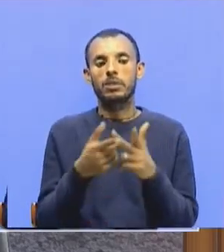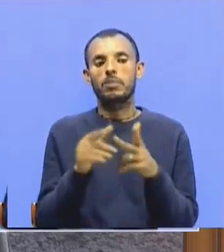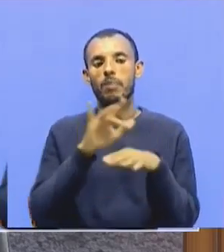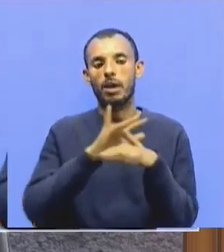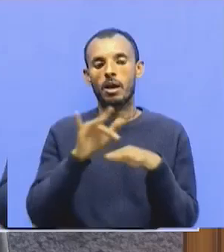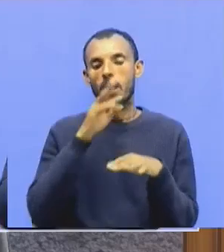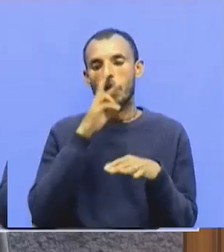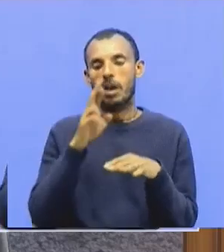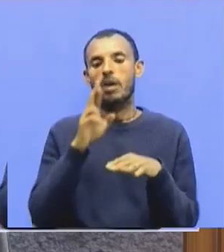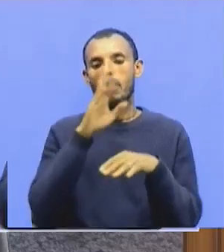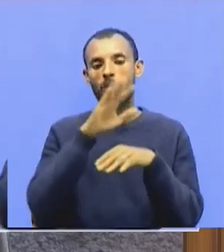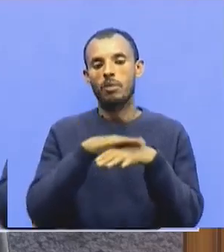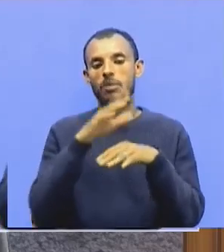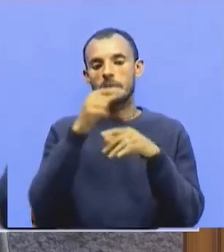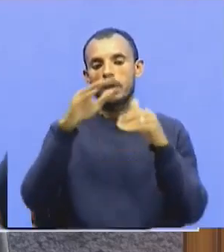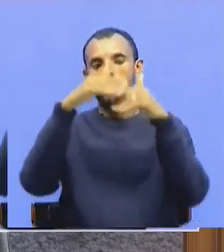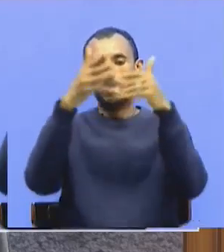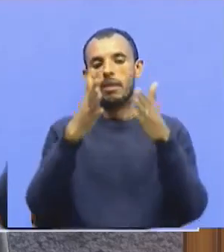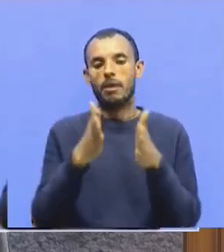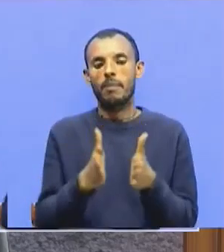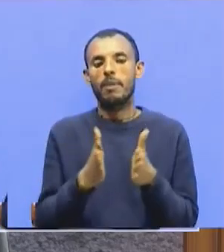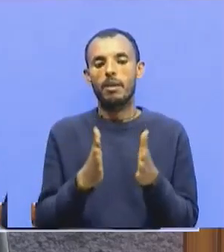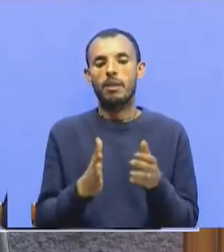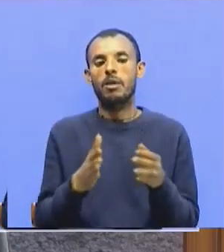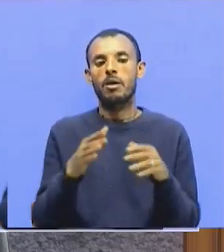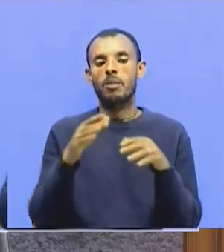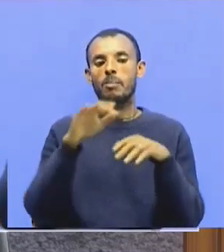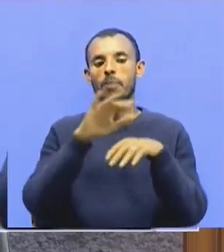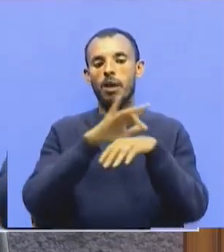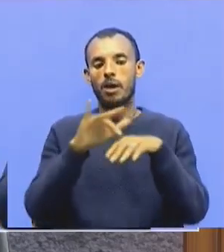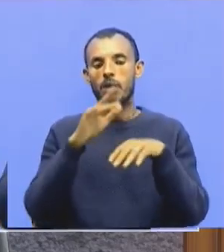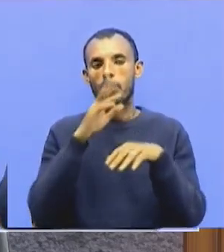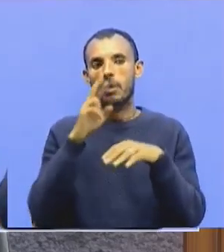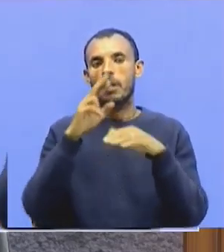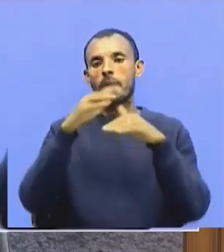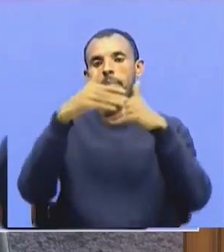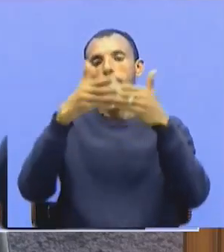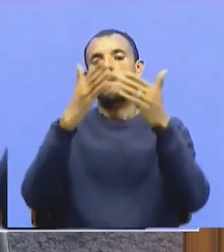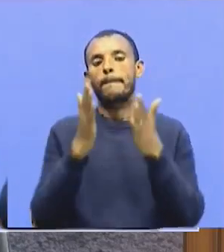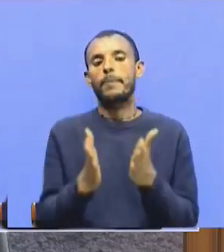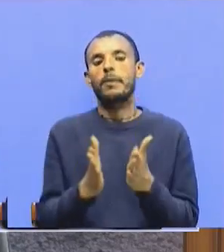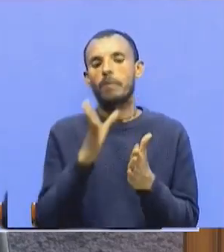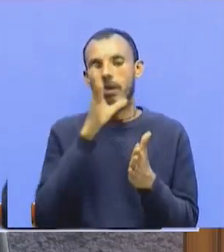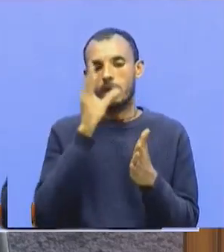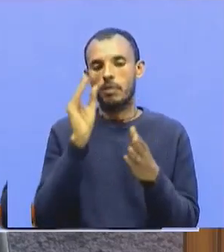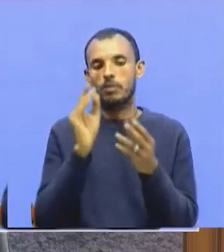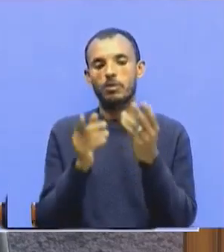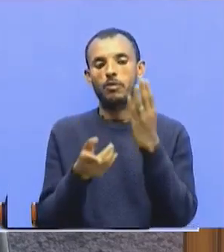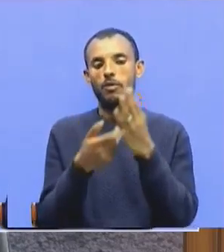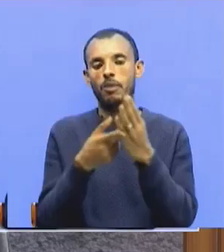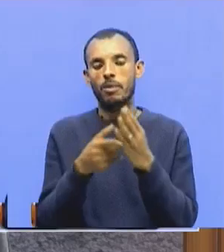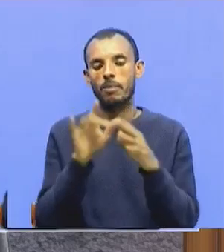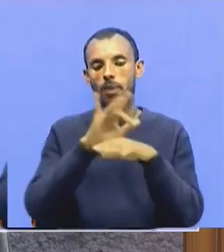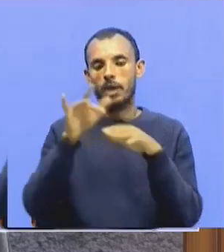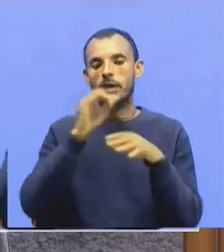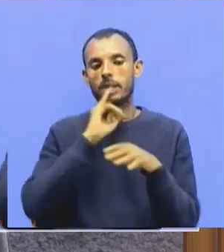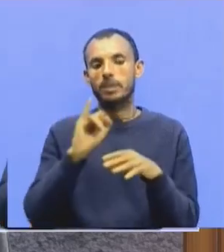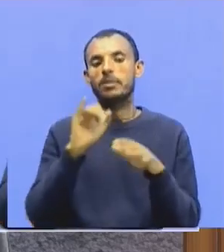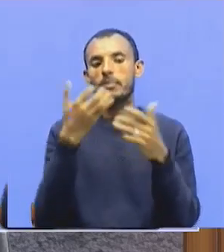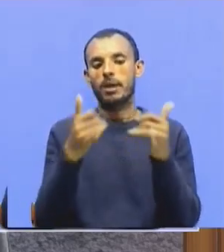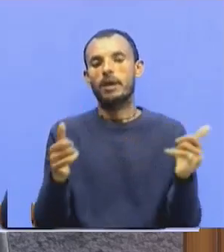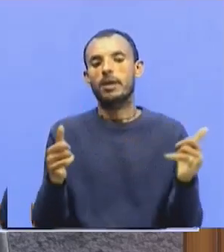blank are on the table. Blank are on the table. And also 4, blank is